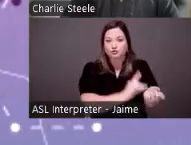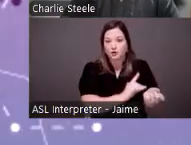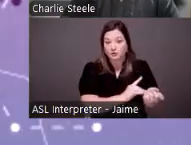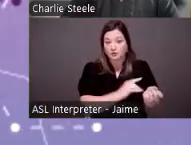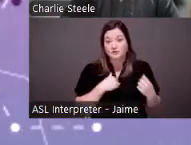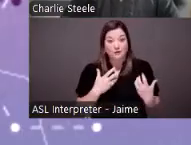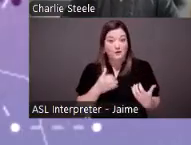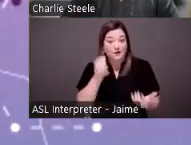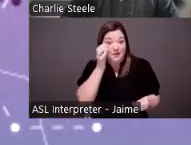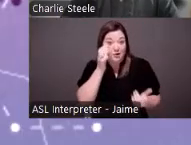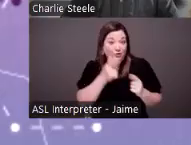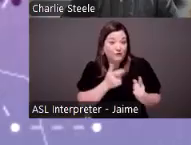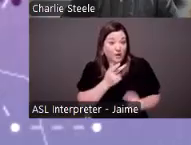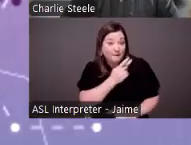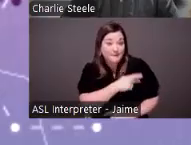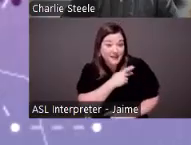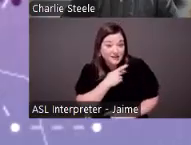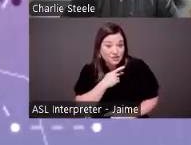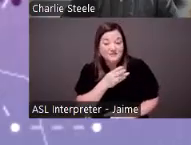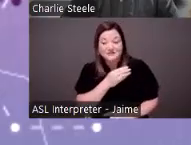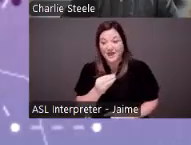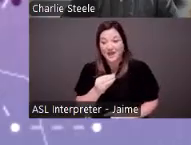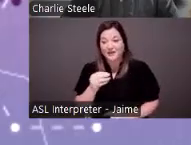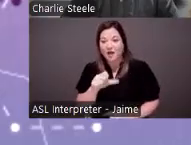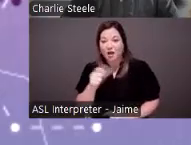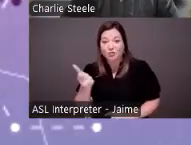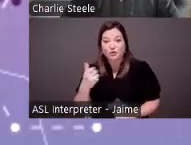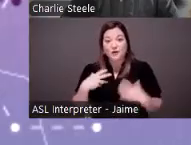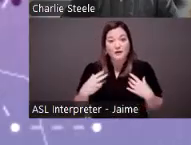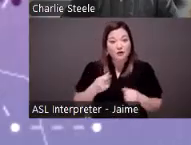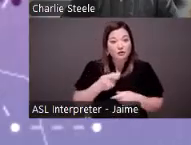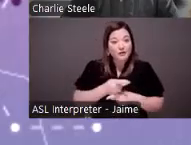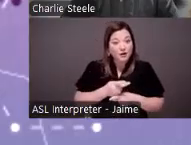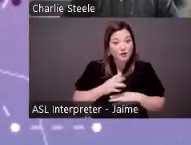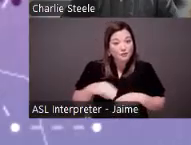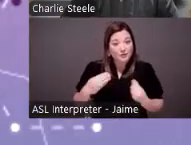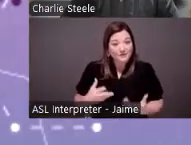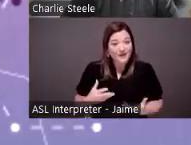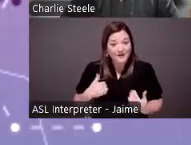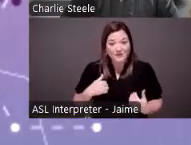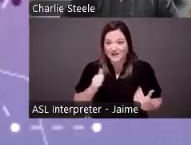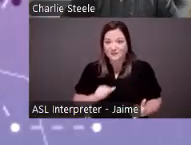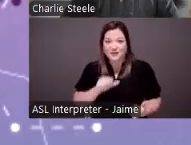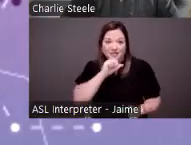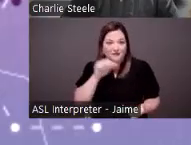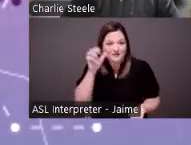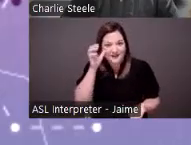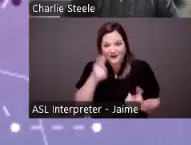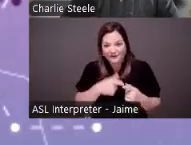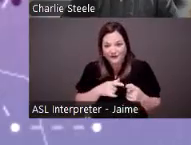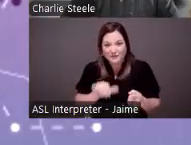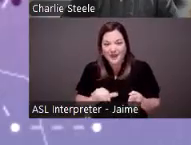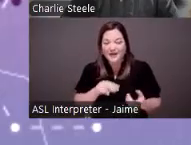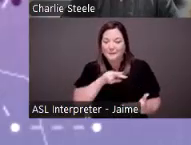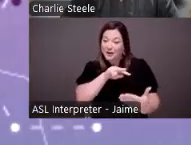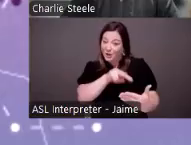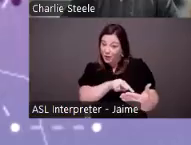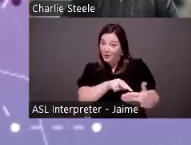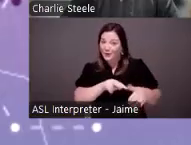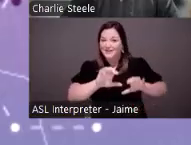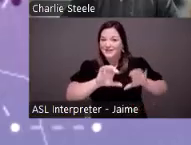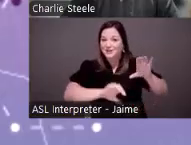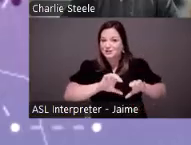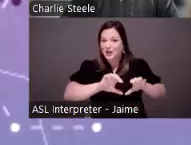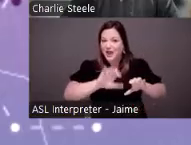I would also love to hear the perspective from different healthcare providers. So I'll just see in the chat if anyone has any ideas.